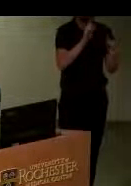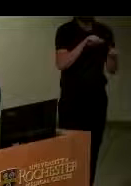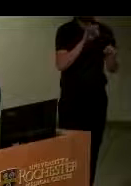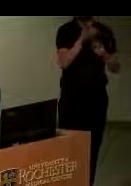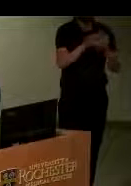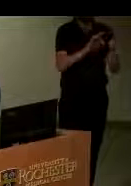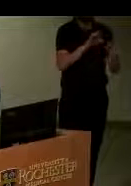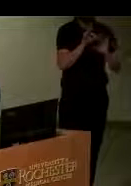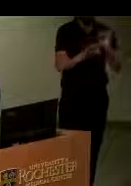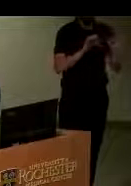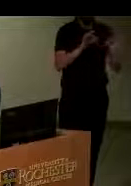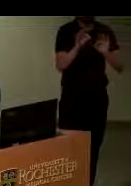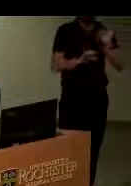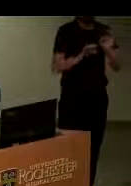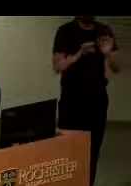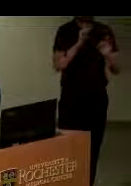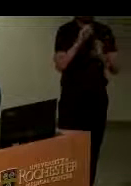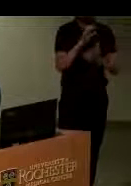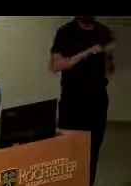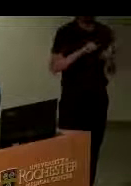the students are confused with.